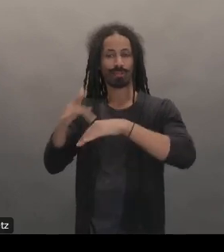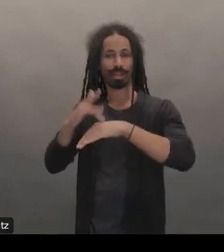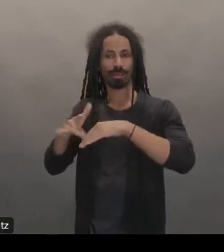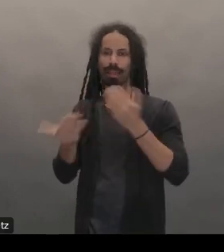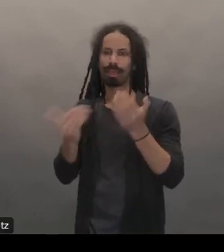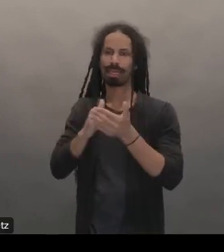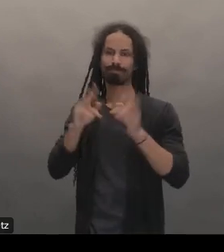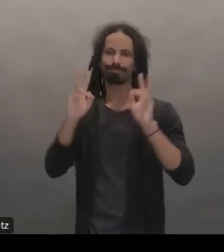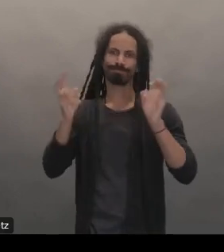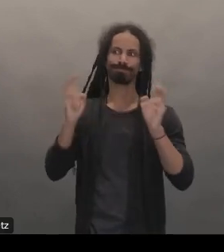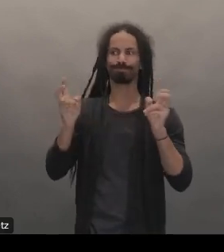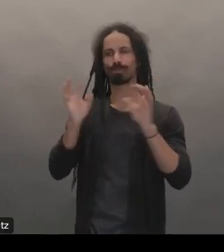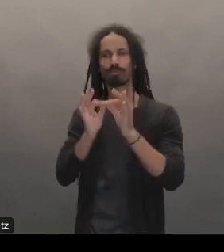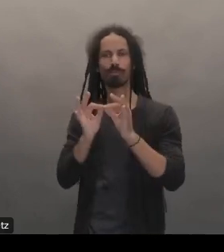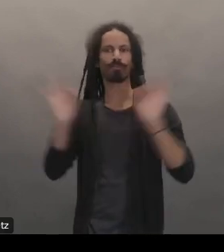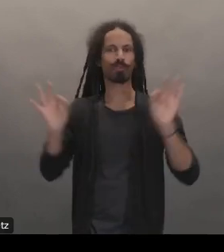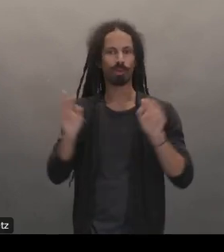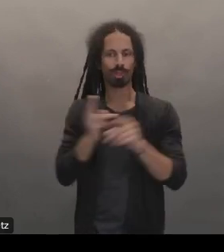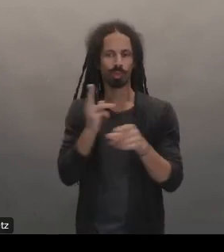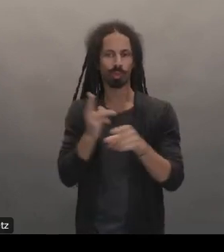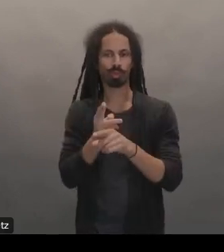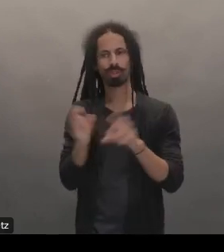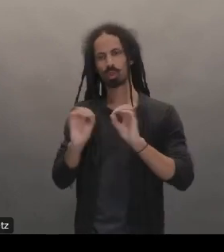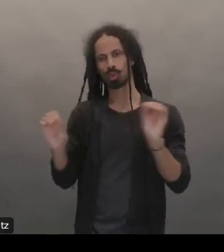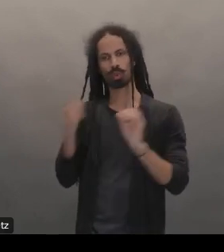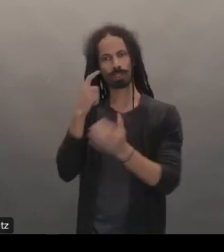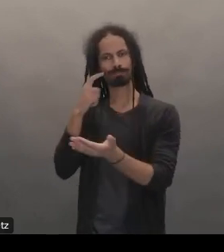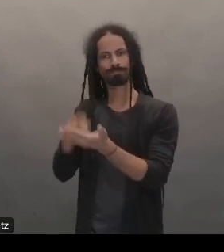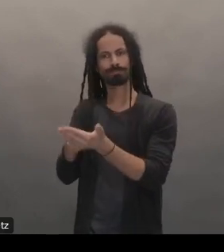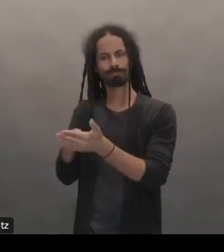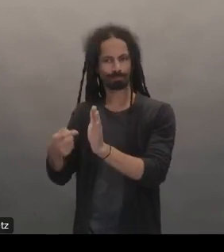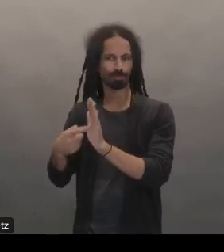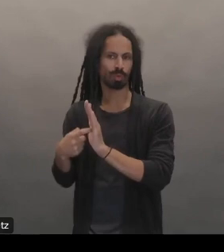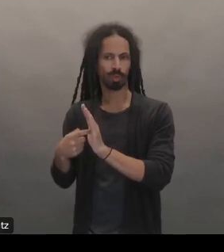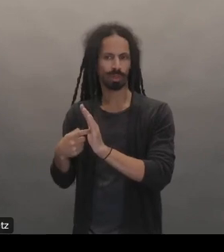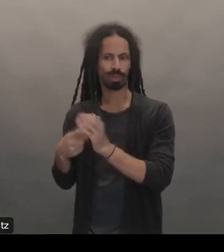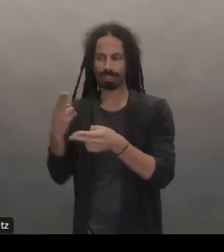free use, right? There is no attribution required. So